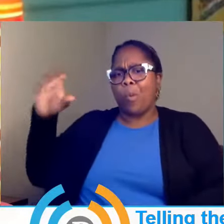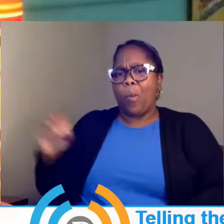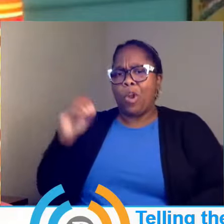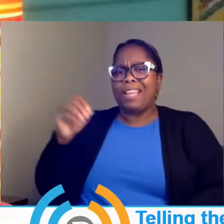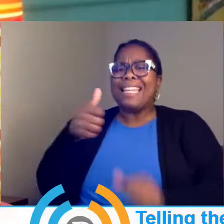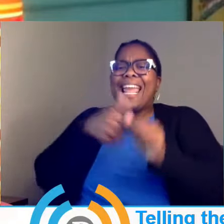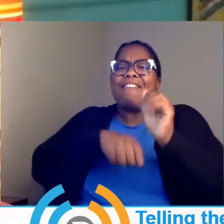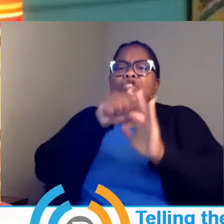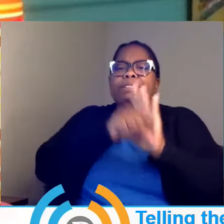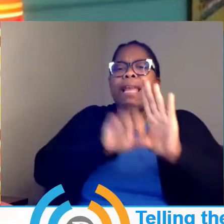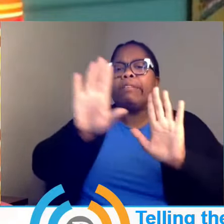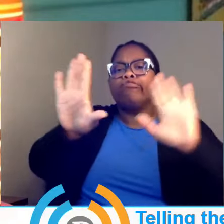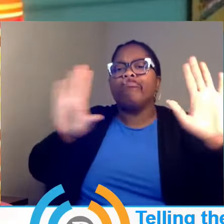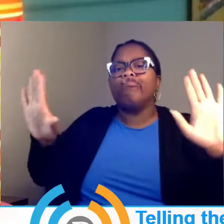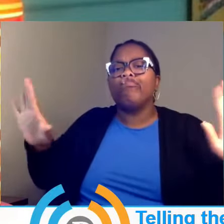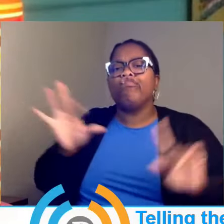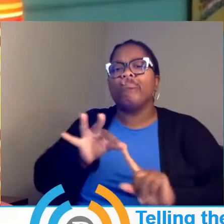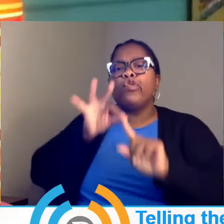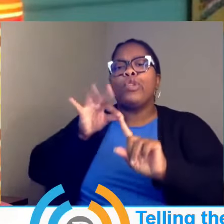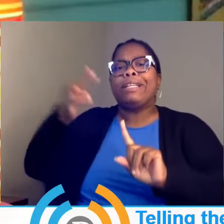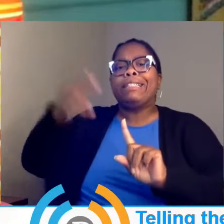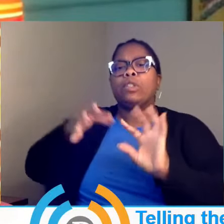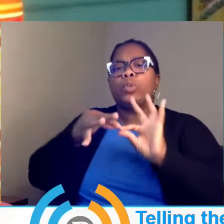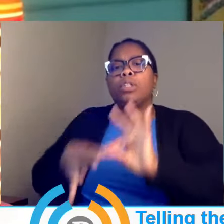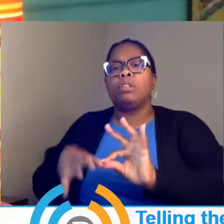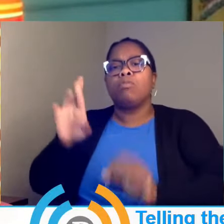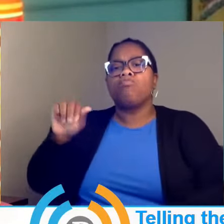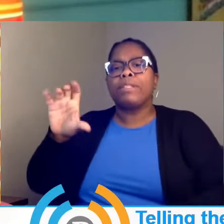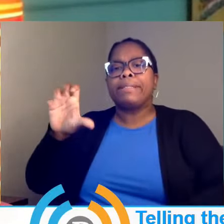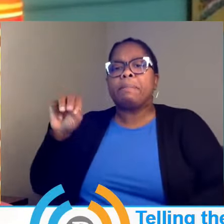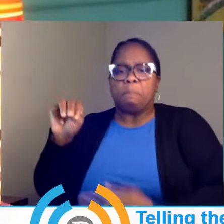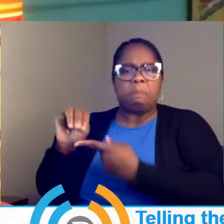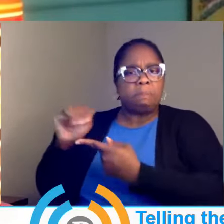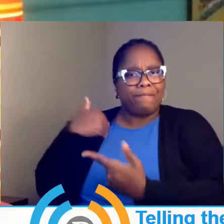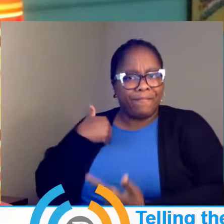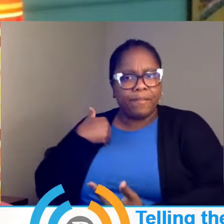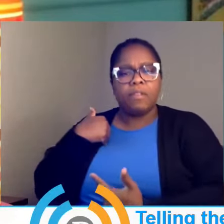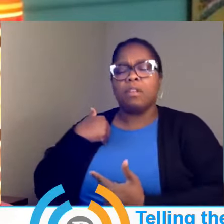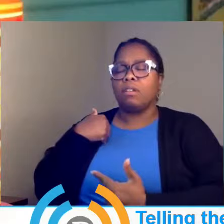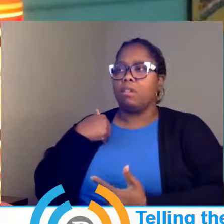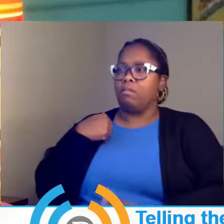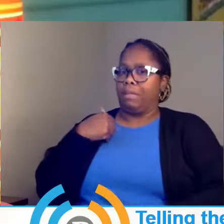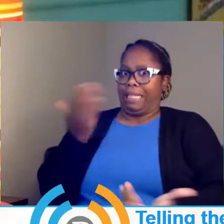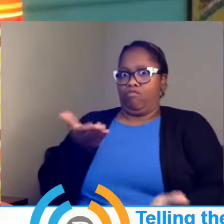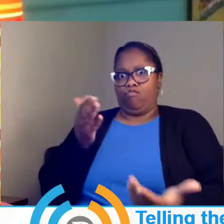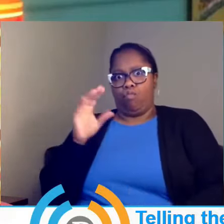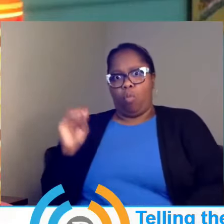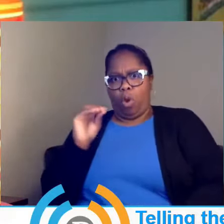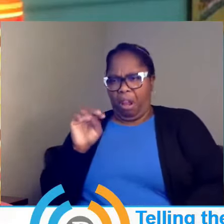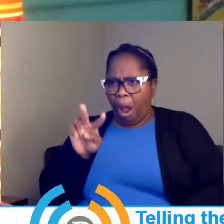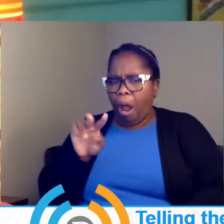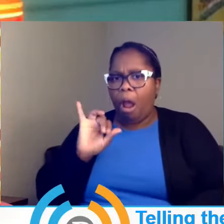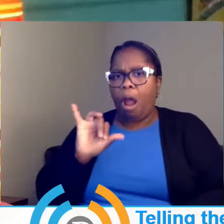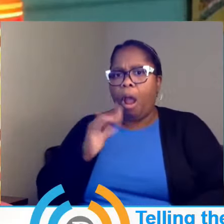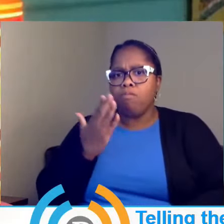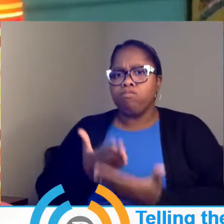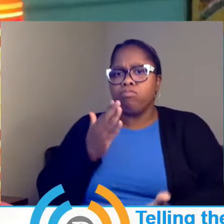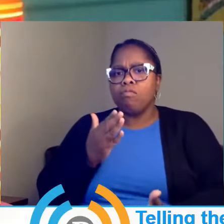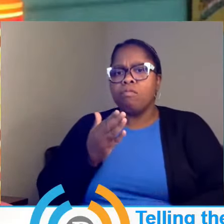unique history of racism, and it just goes to show, like, the incrementalism doesn't